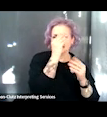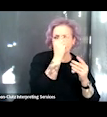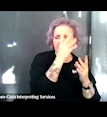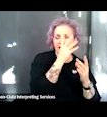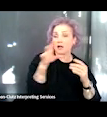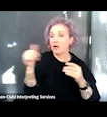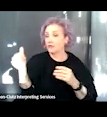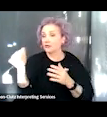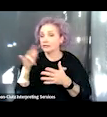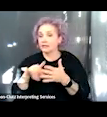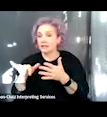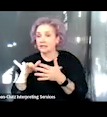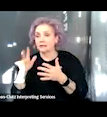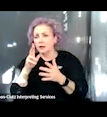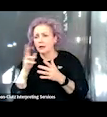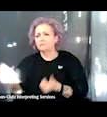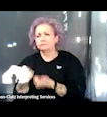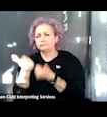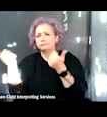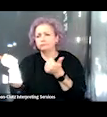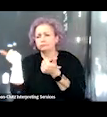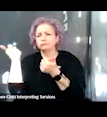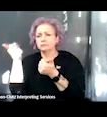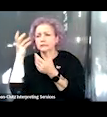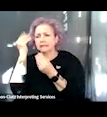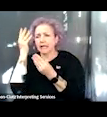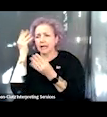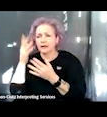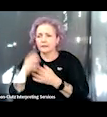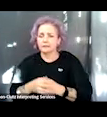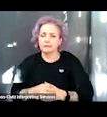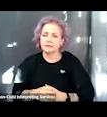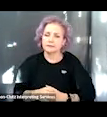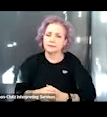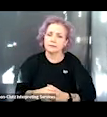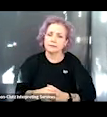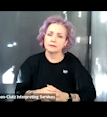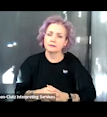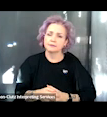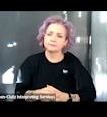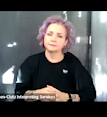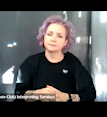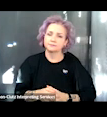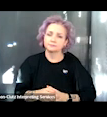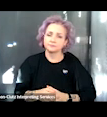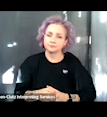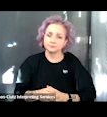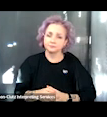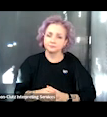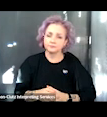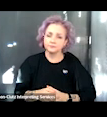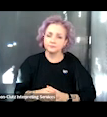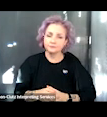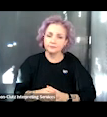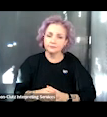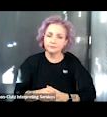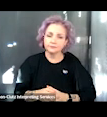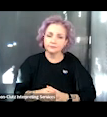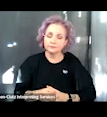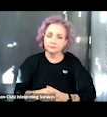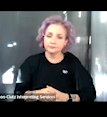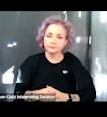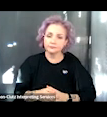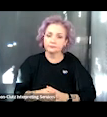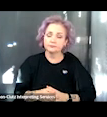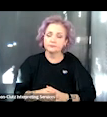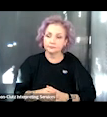taken together, it's actually difficult to isolate the effects of maternal infection, whether what we're seeing is sort of a risk